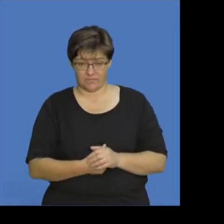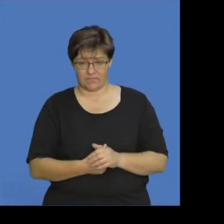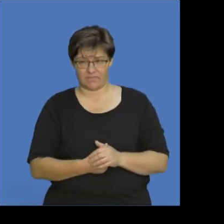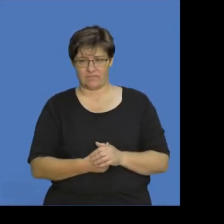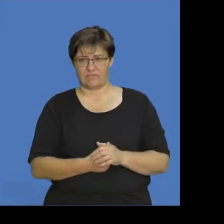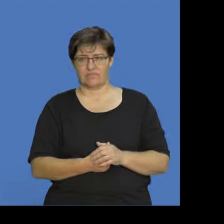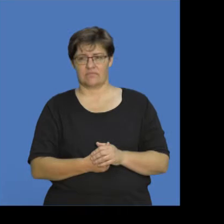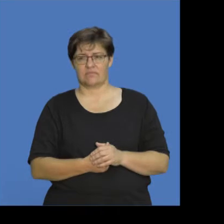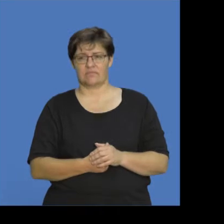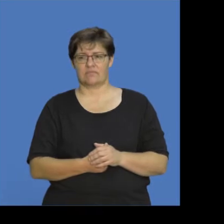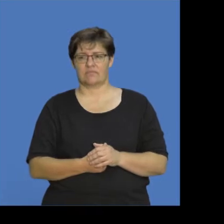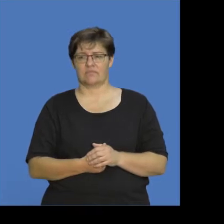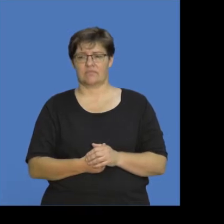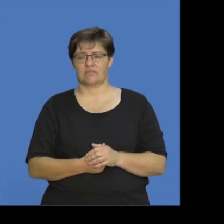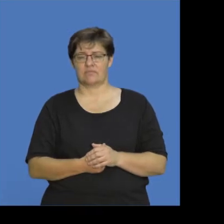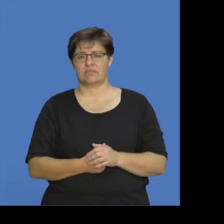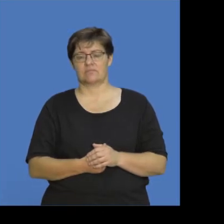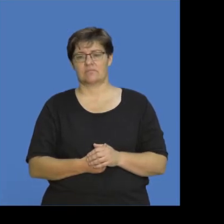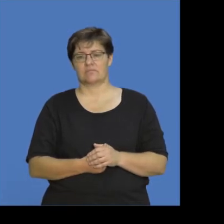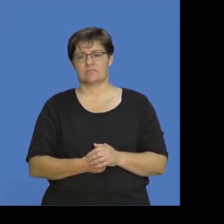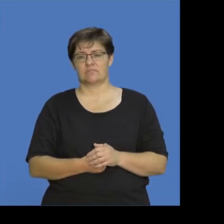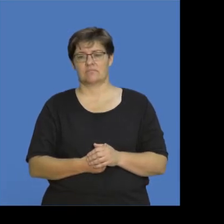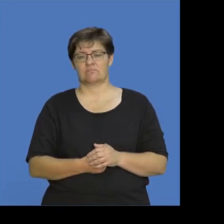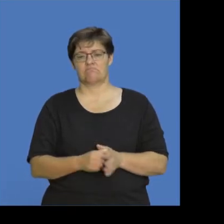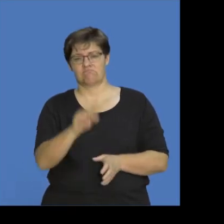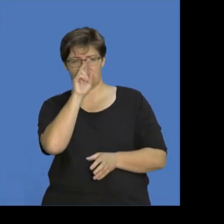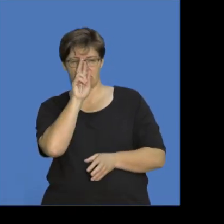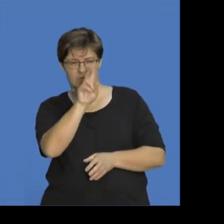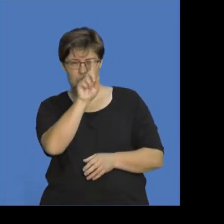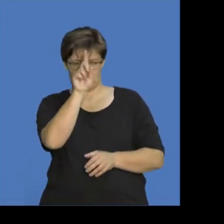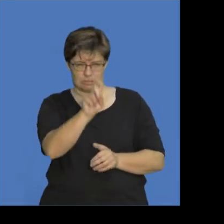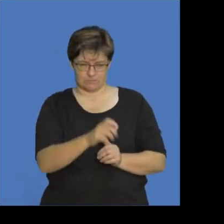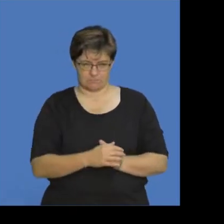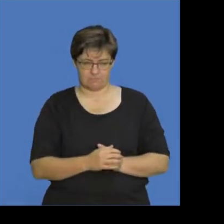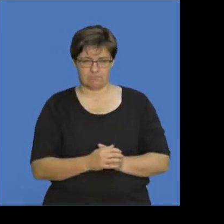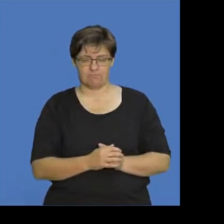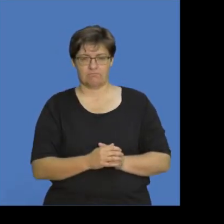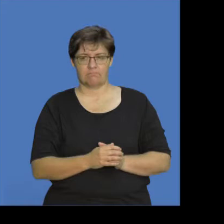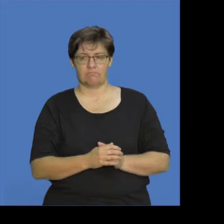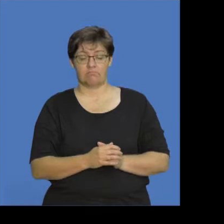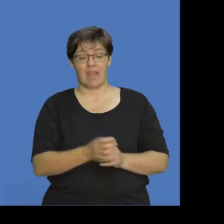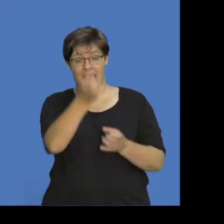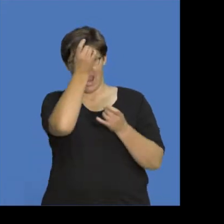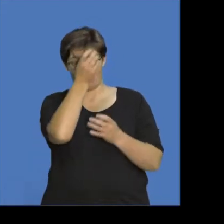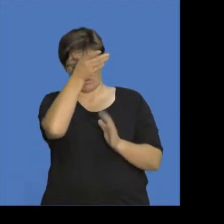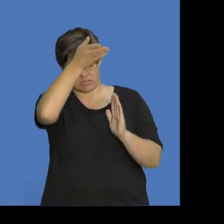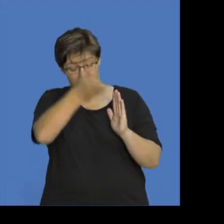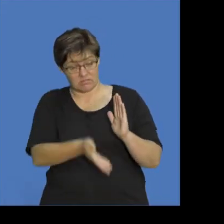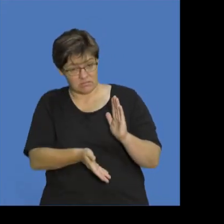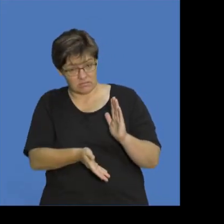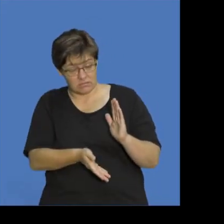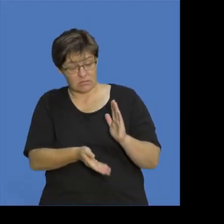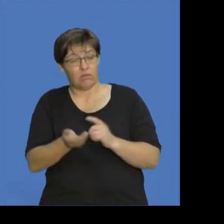So let's look at this question. The data below